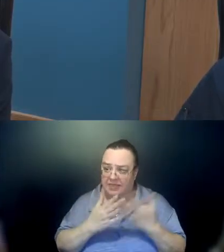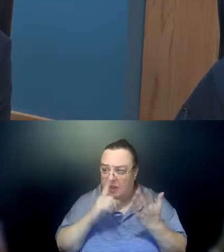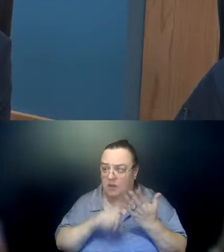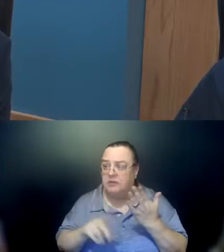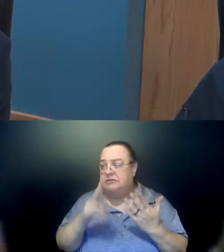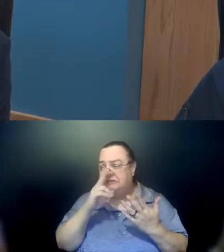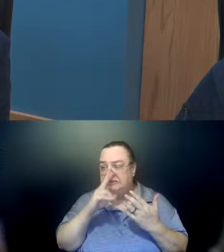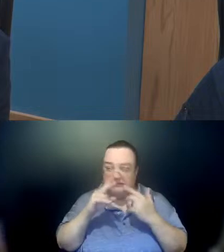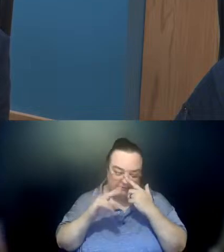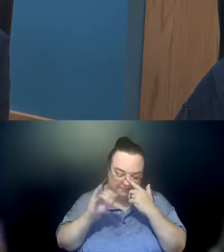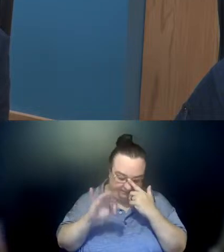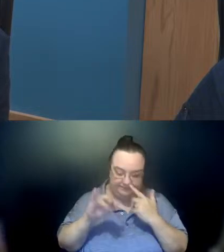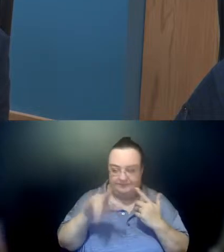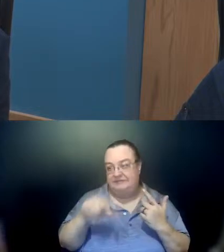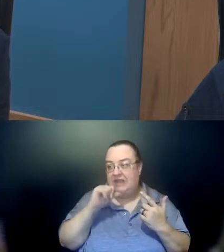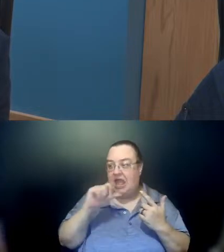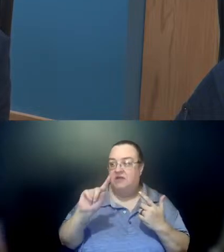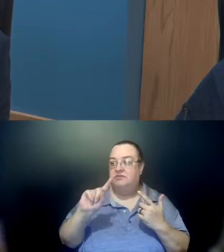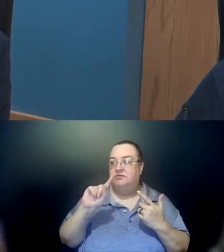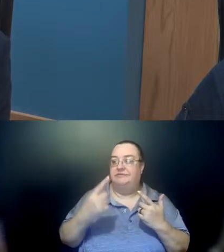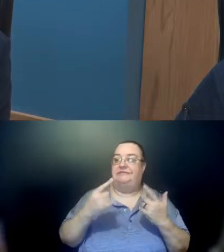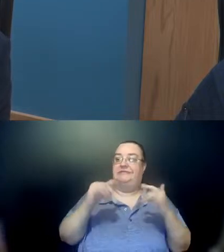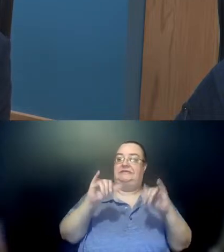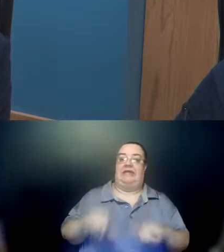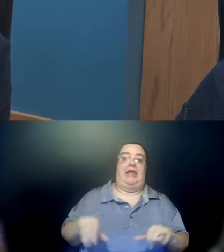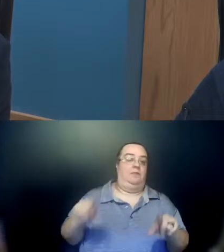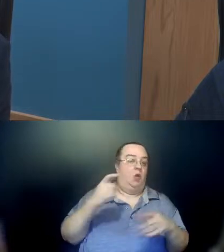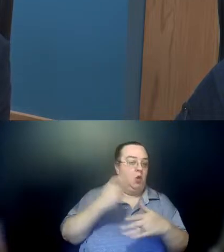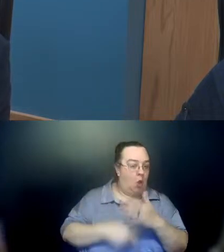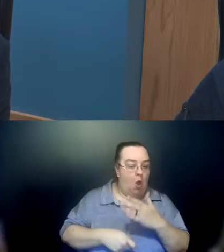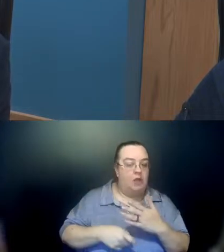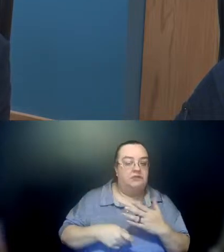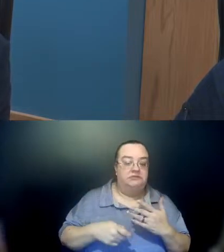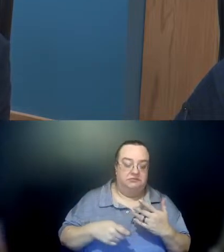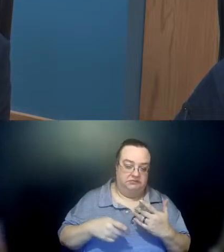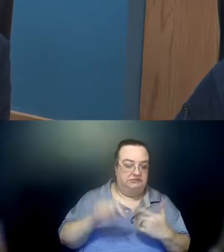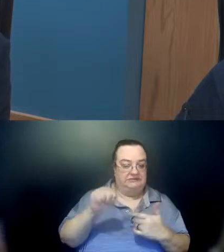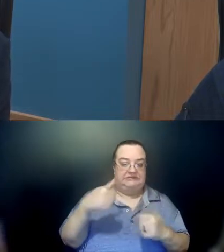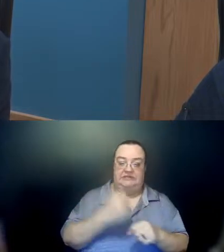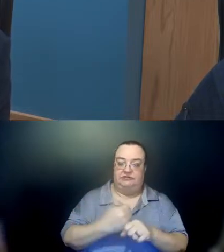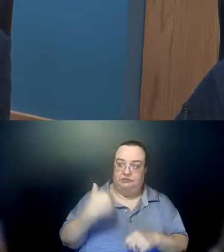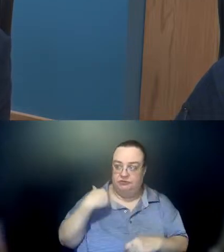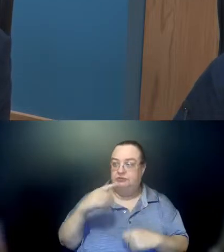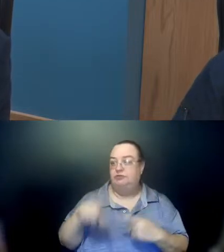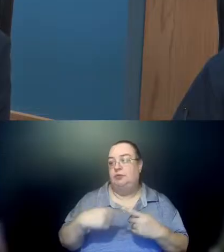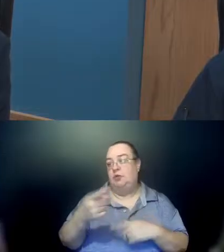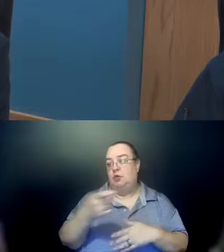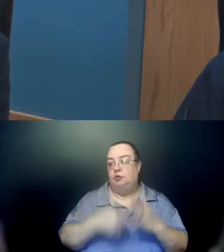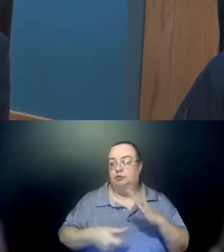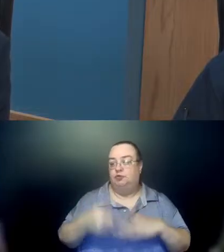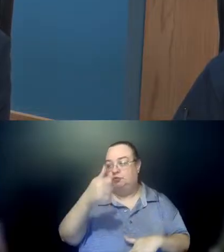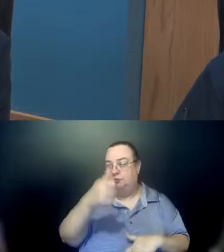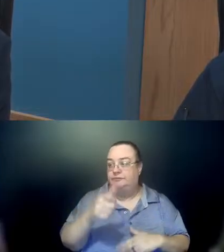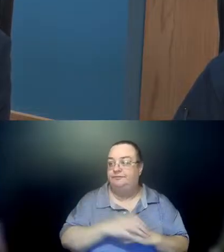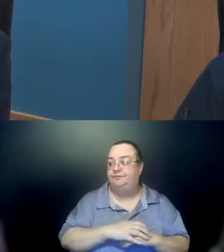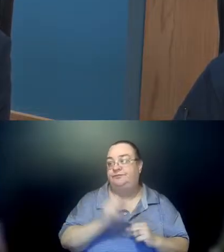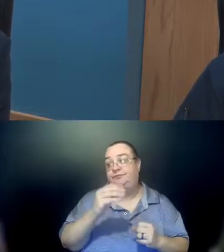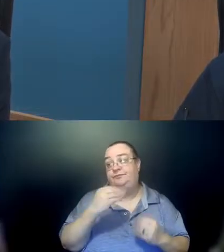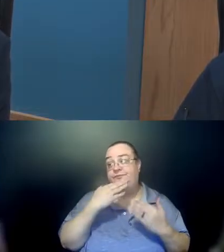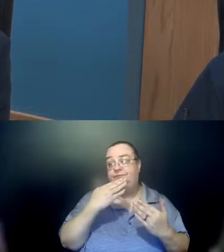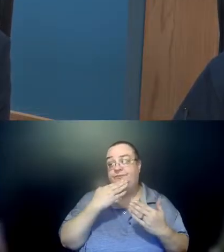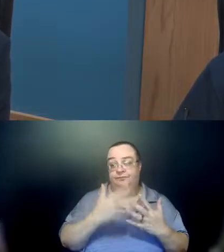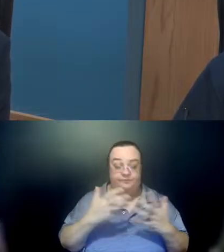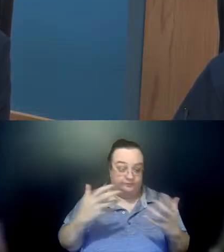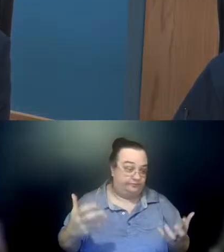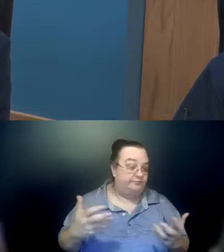there at the same cost they were 10 years ago, when our costs are going up as much as they are. So thank you very much for coming